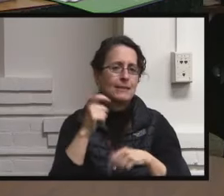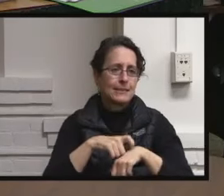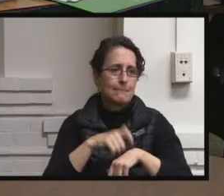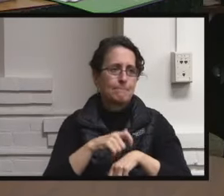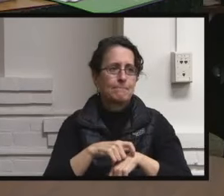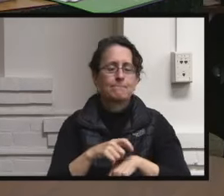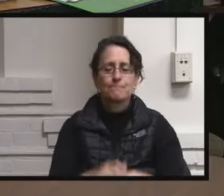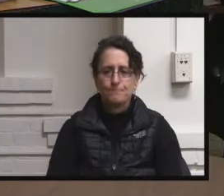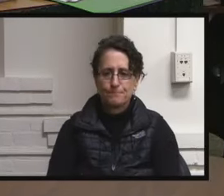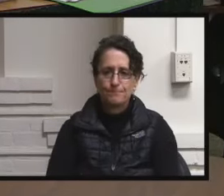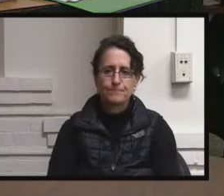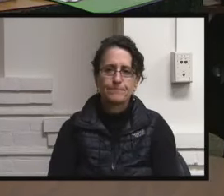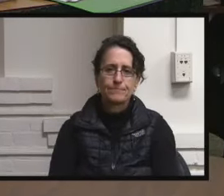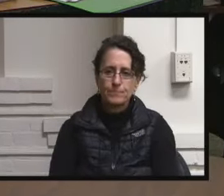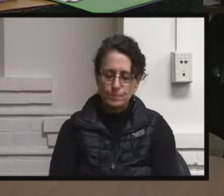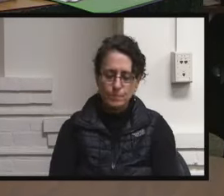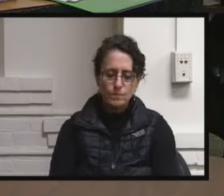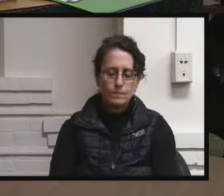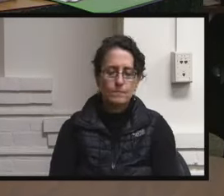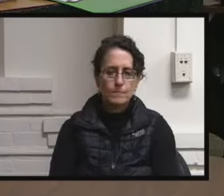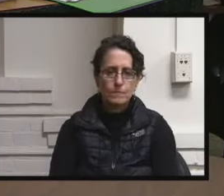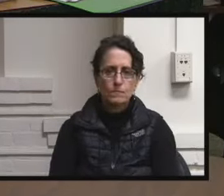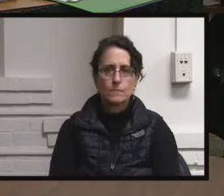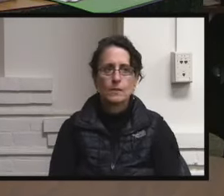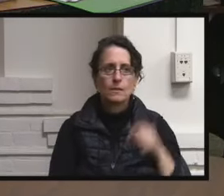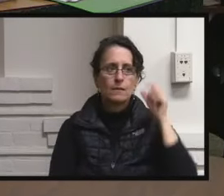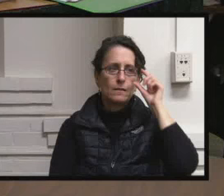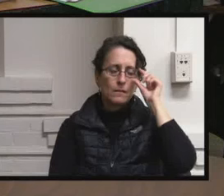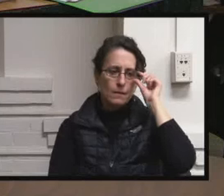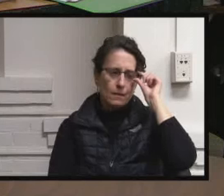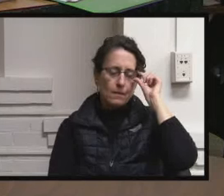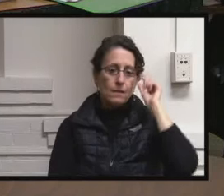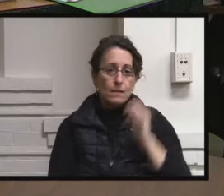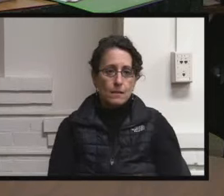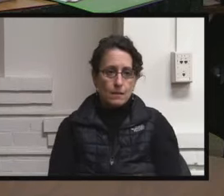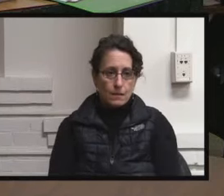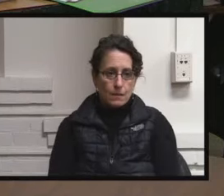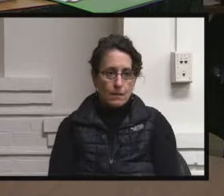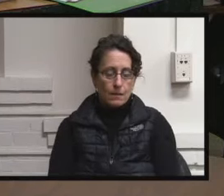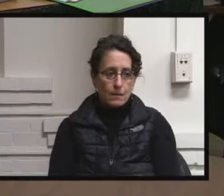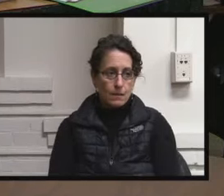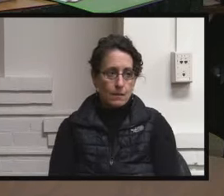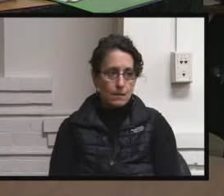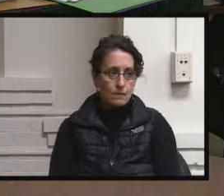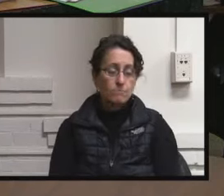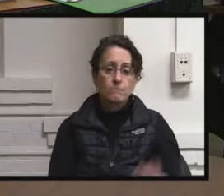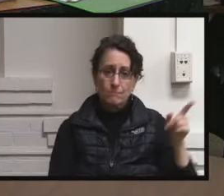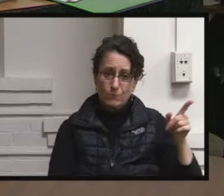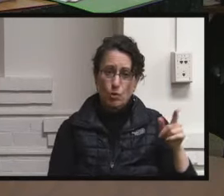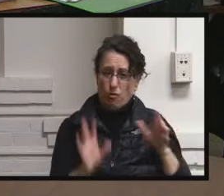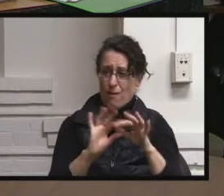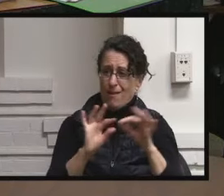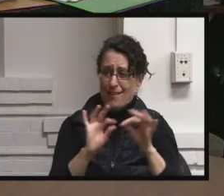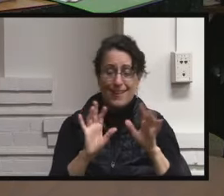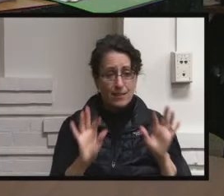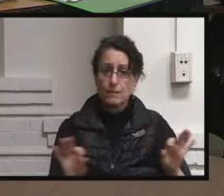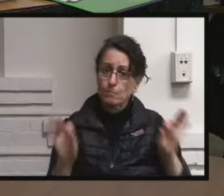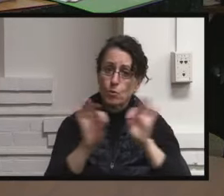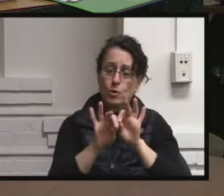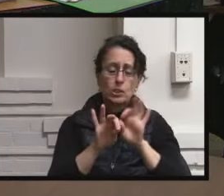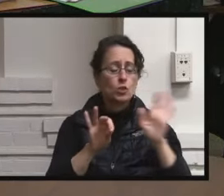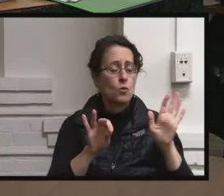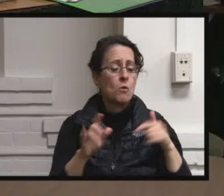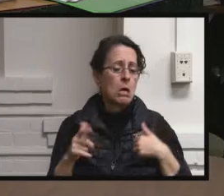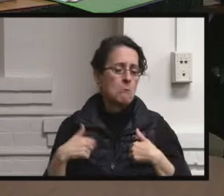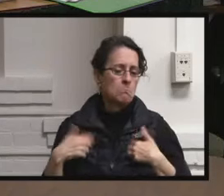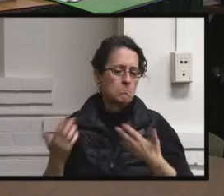So in deference to those considerations, which are really important, we'll put this